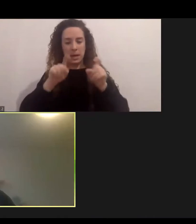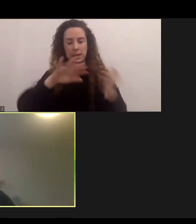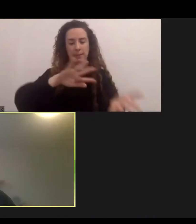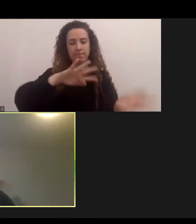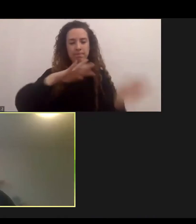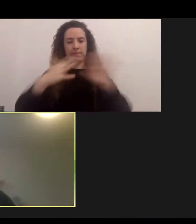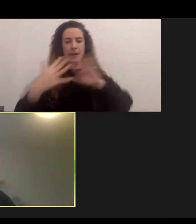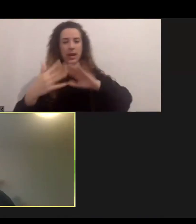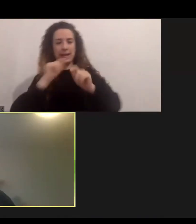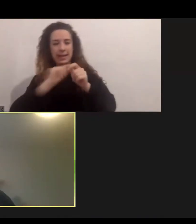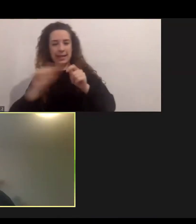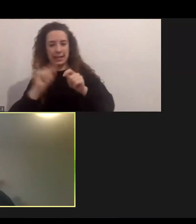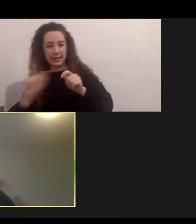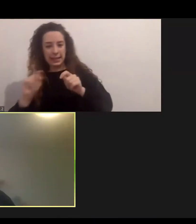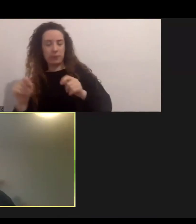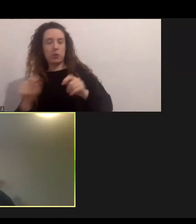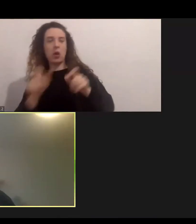to